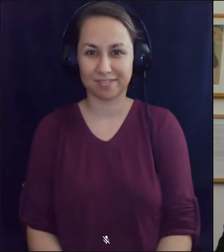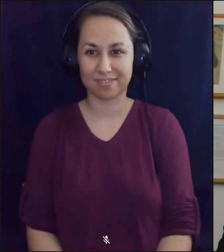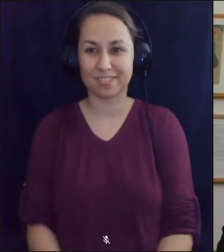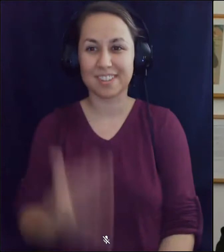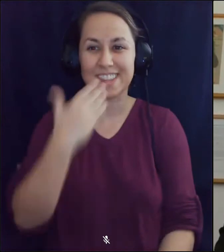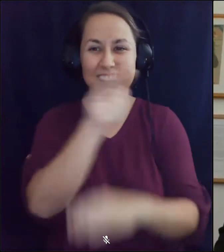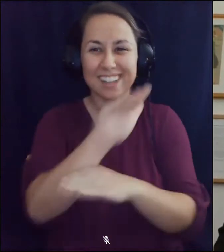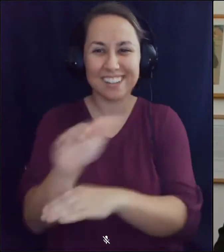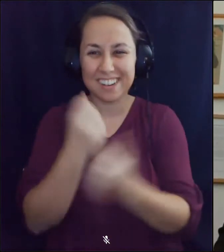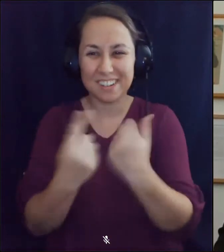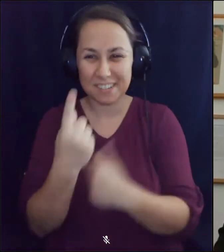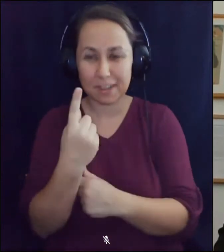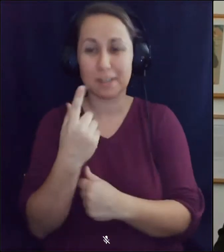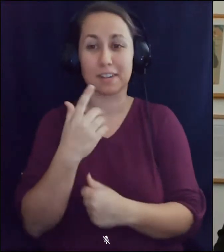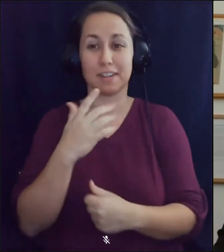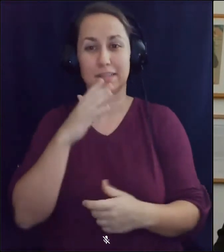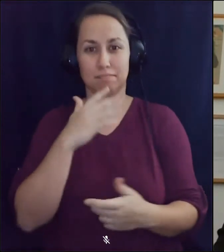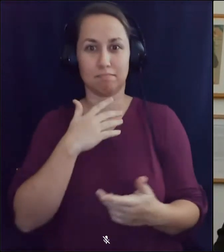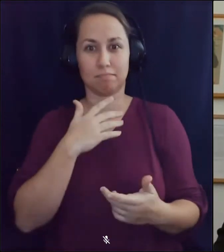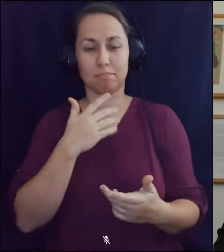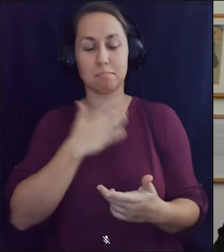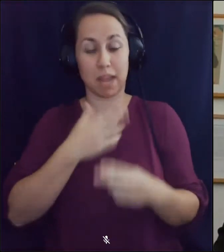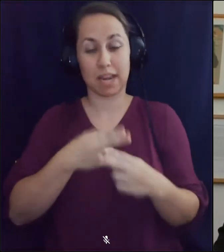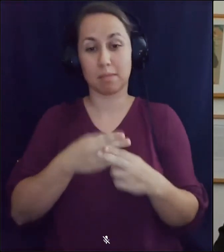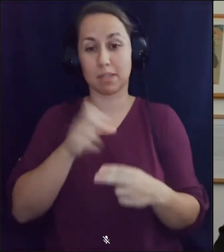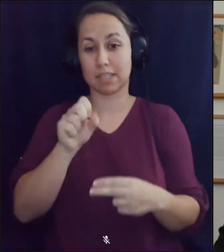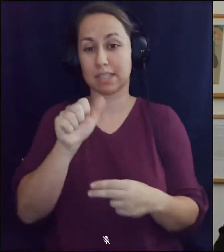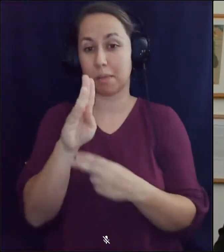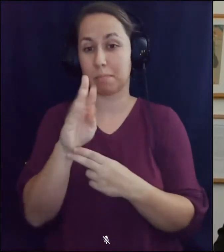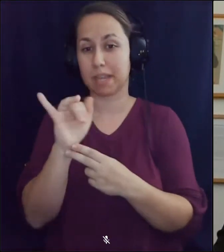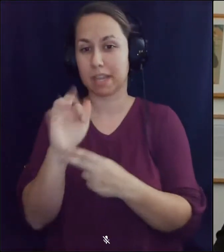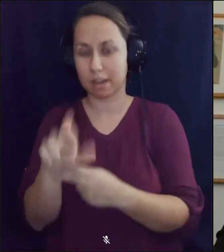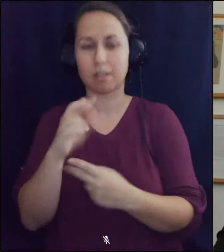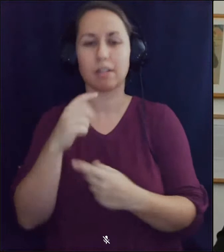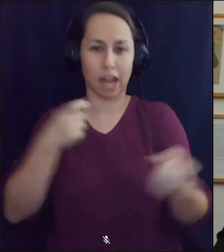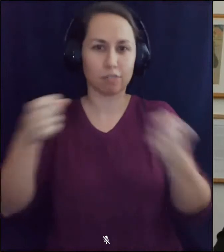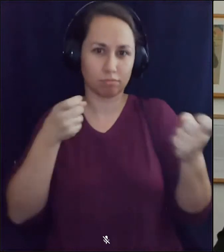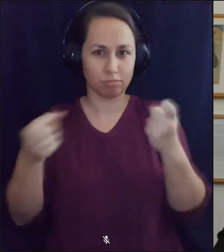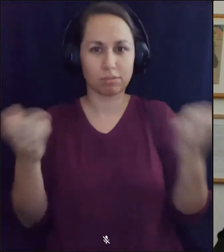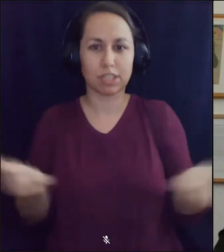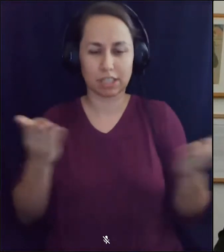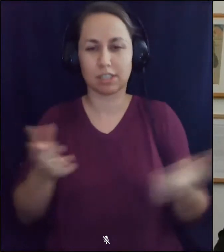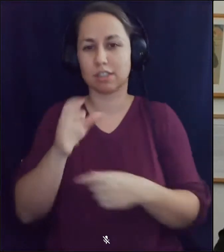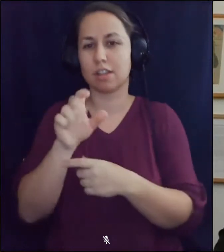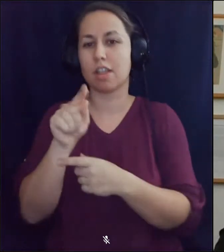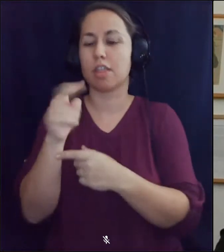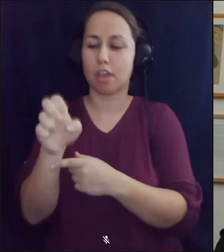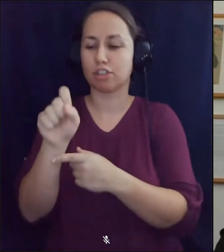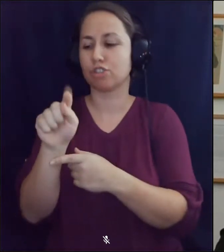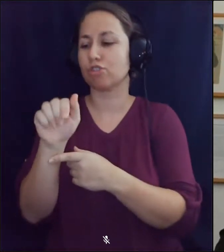Good evening, everybody, and welcome. My name is Sabir Sultan, and I direct events here at the Strand. Before we launch into a discussion of